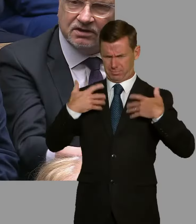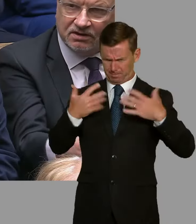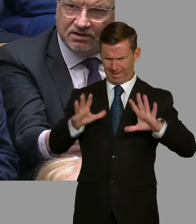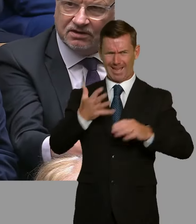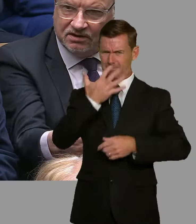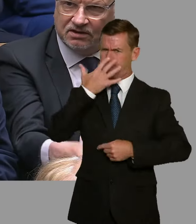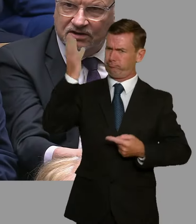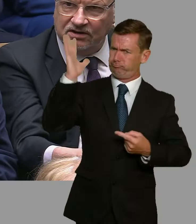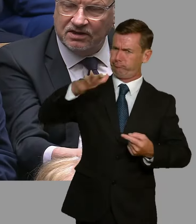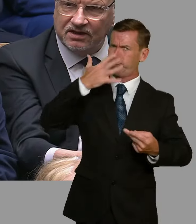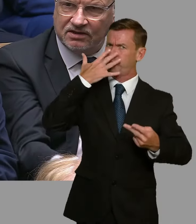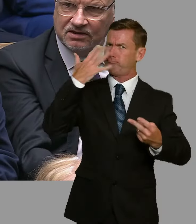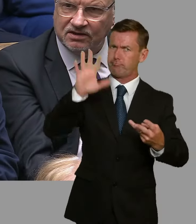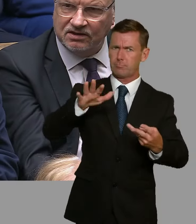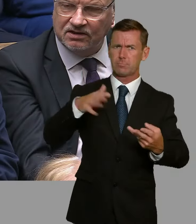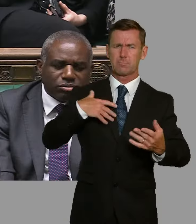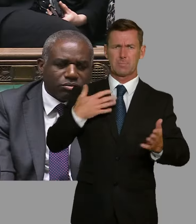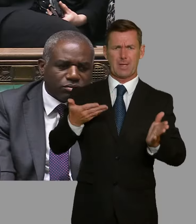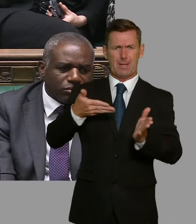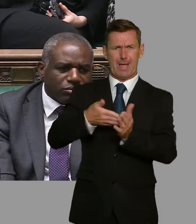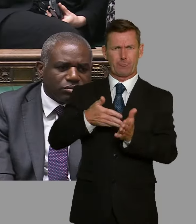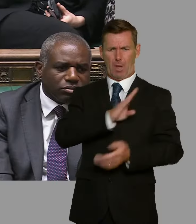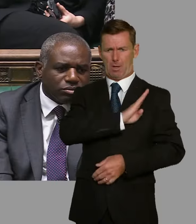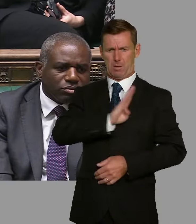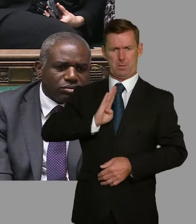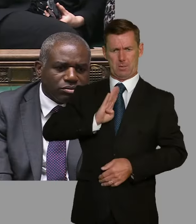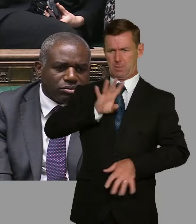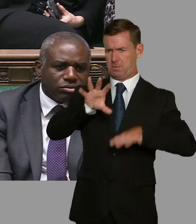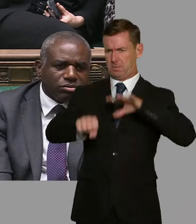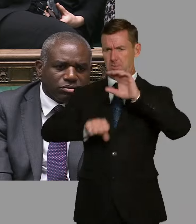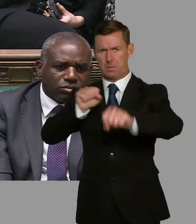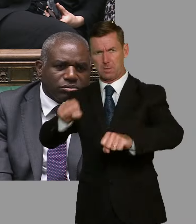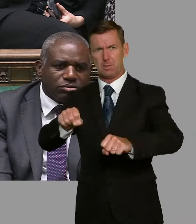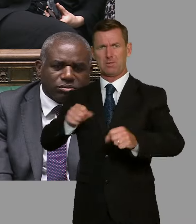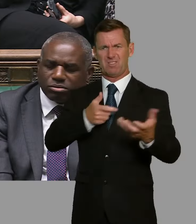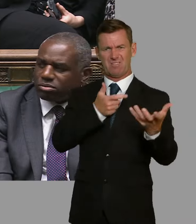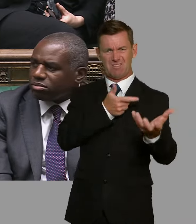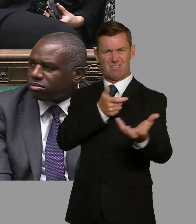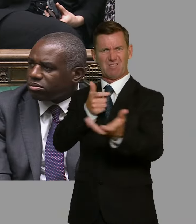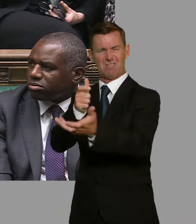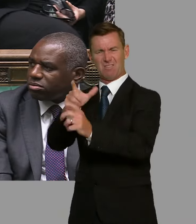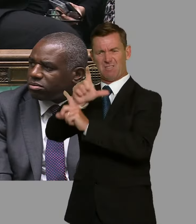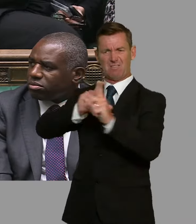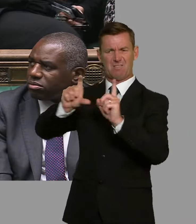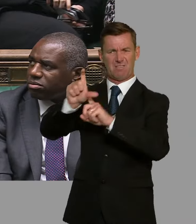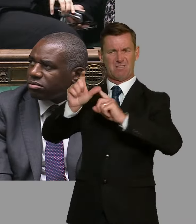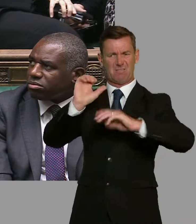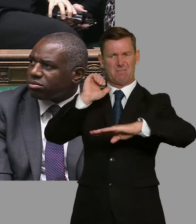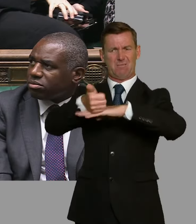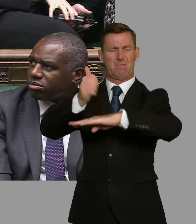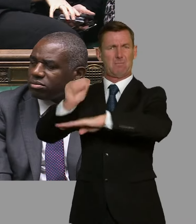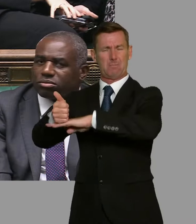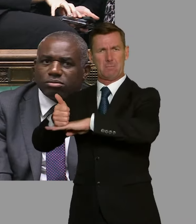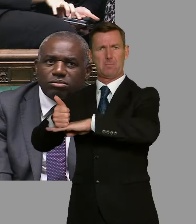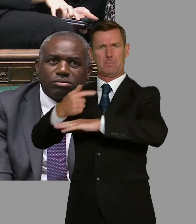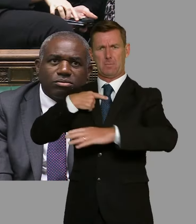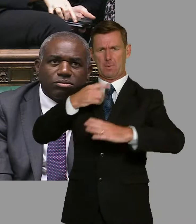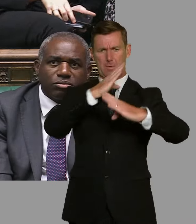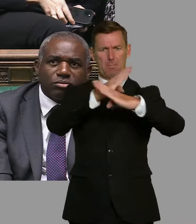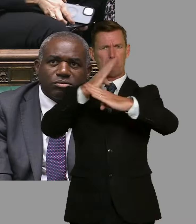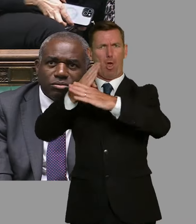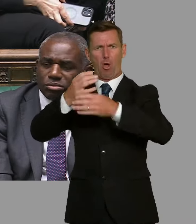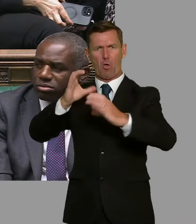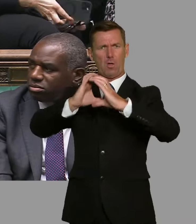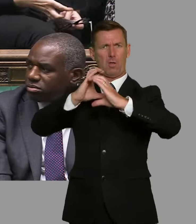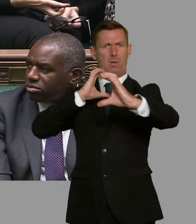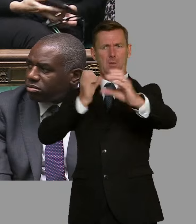settler violence, or the dreadful blocking of aid. It's completely unacceptable. We must see a ceasefire, hostages must be released,